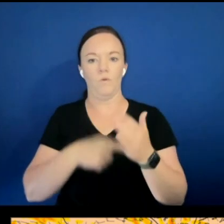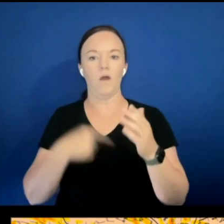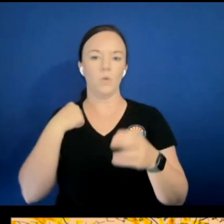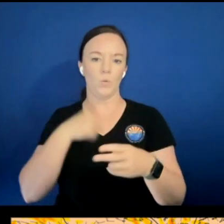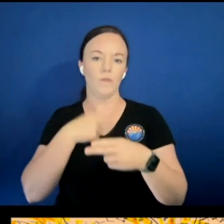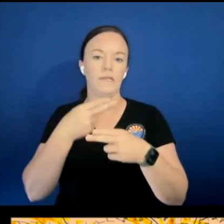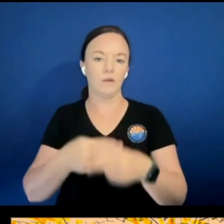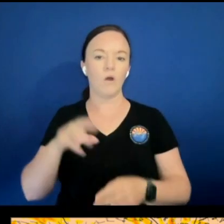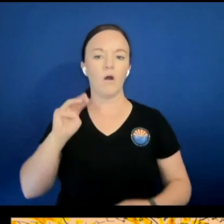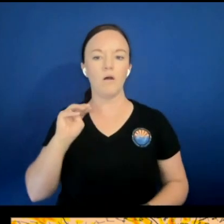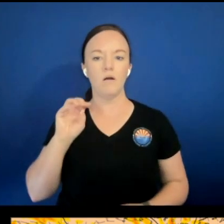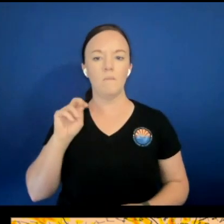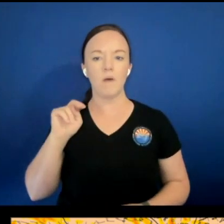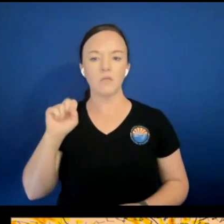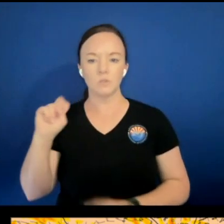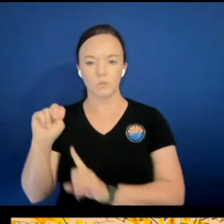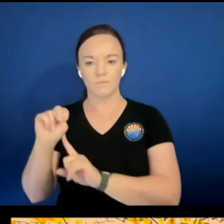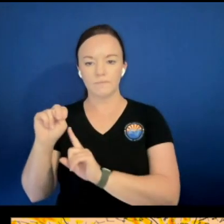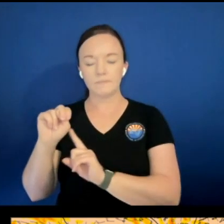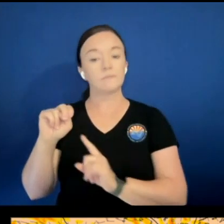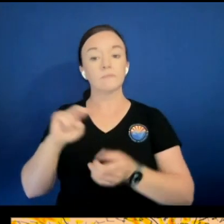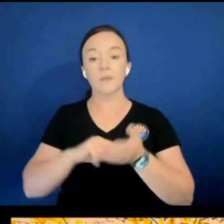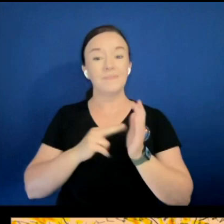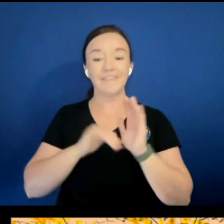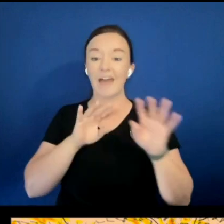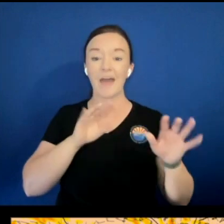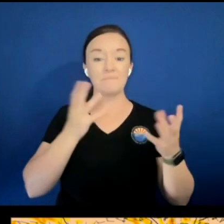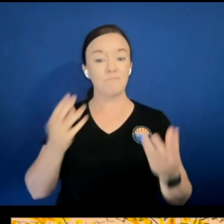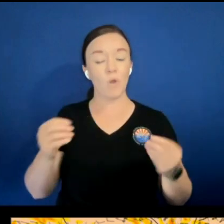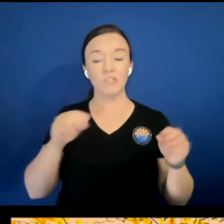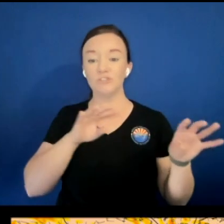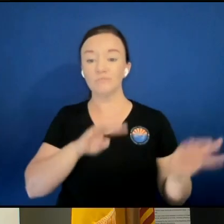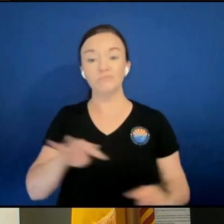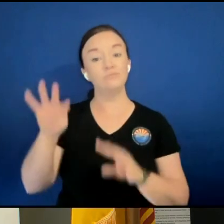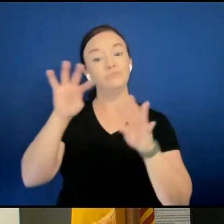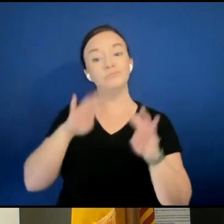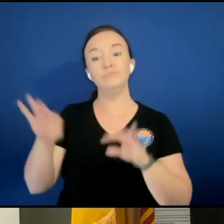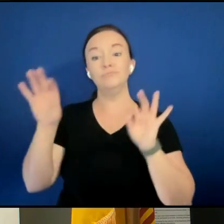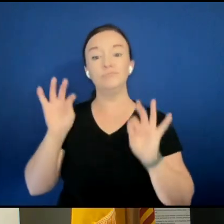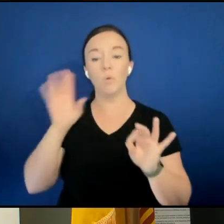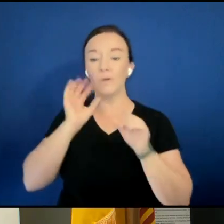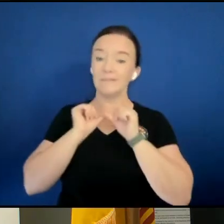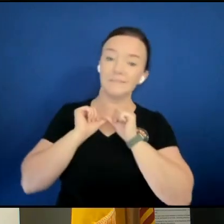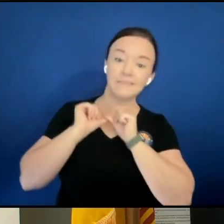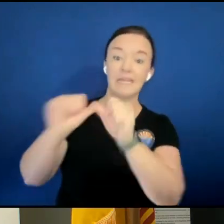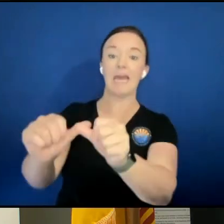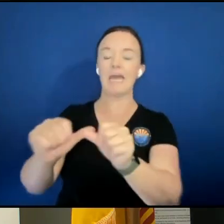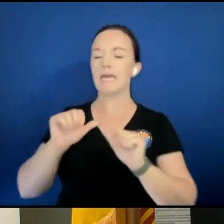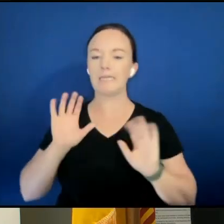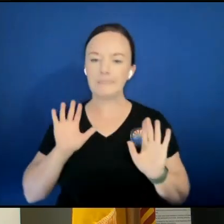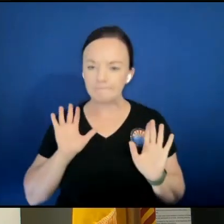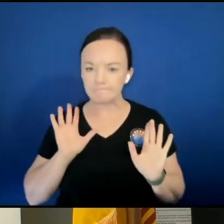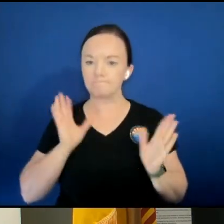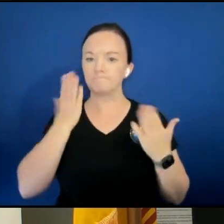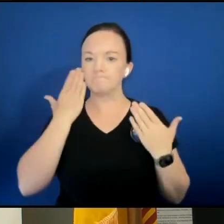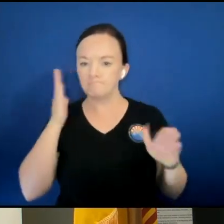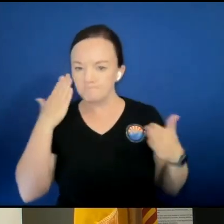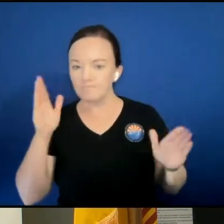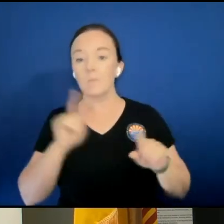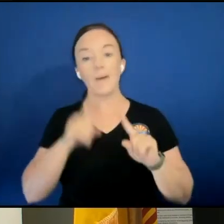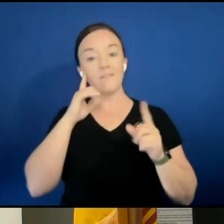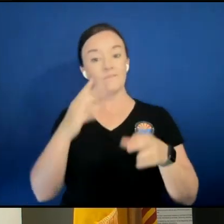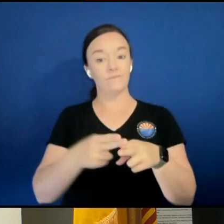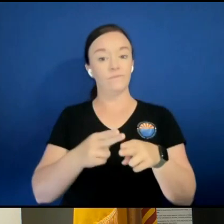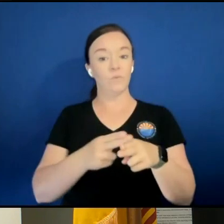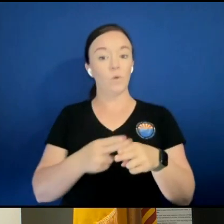We're not saying this is going to stay in this position, but this is going to help for the meantime. If this